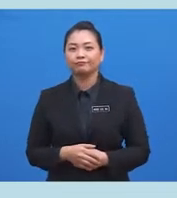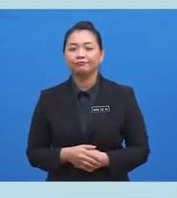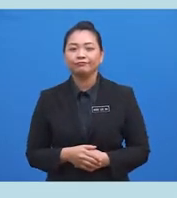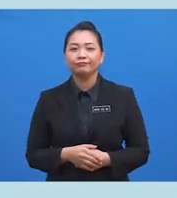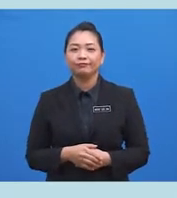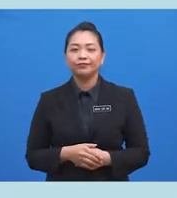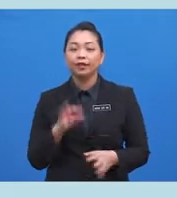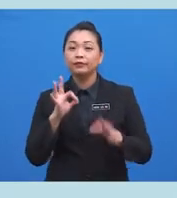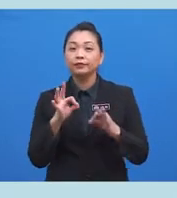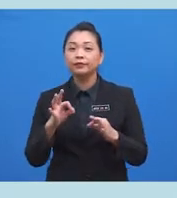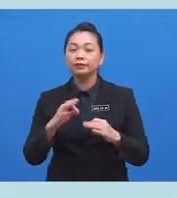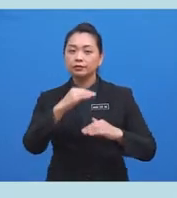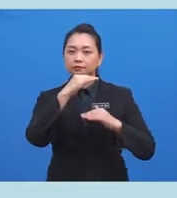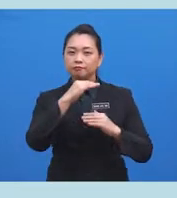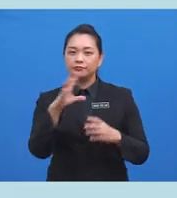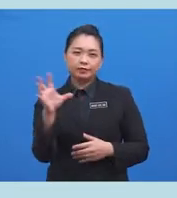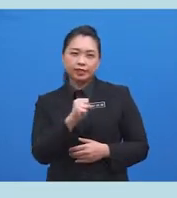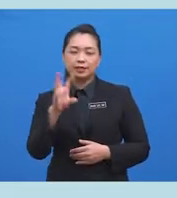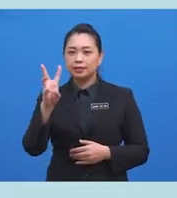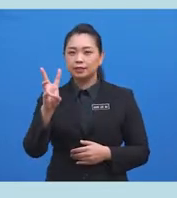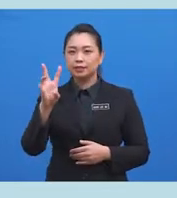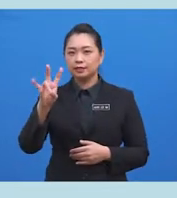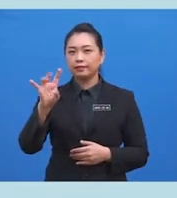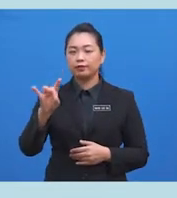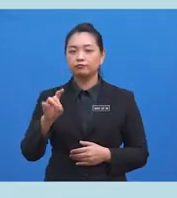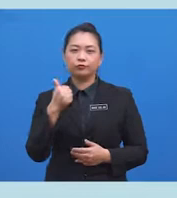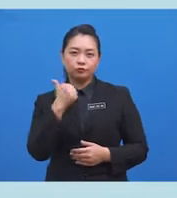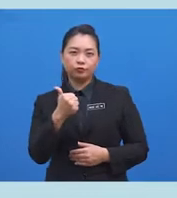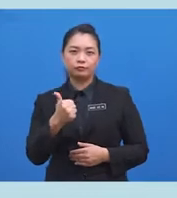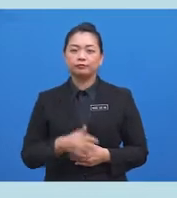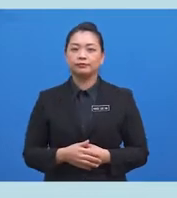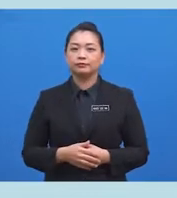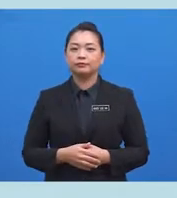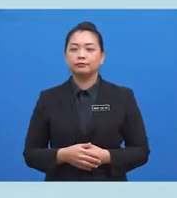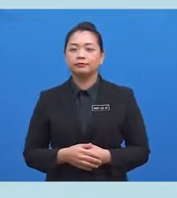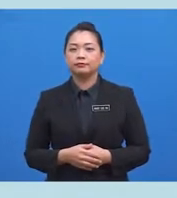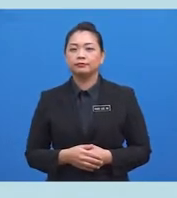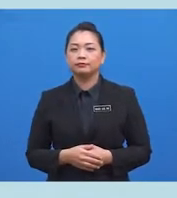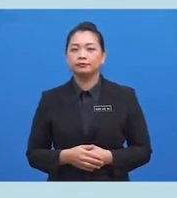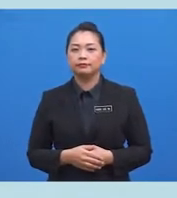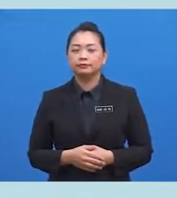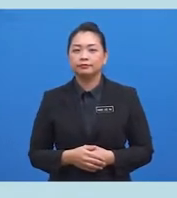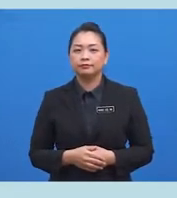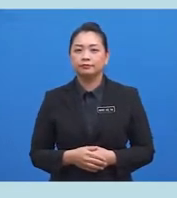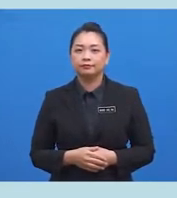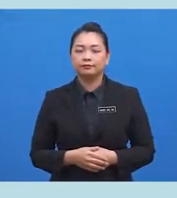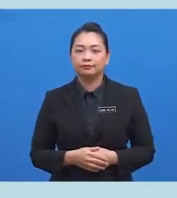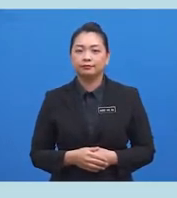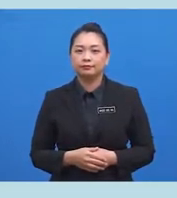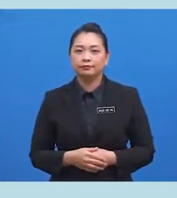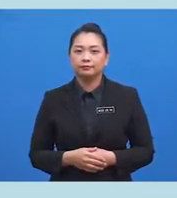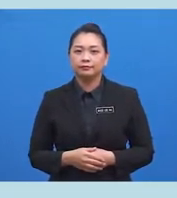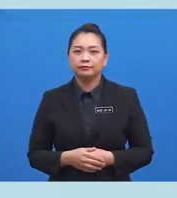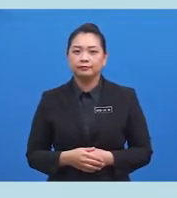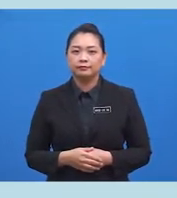if you have scored 6, 7, 8, or 9, well done. You have attained the target set for you at the beginning of